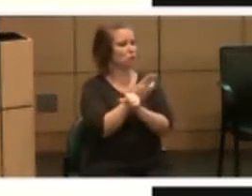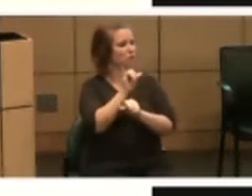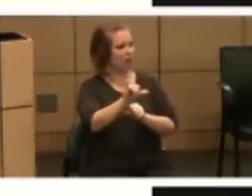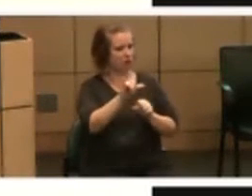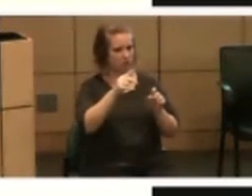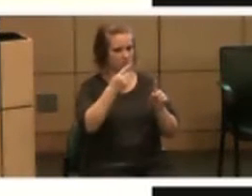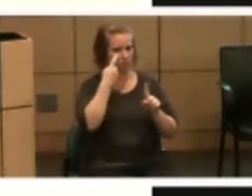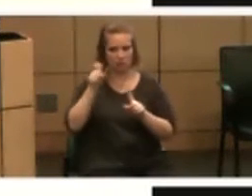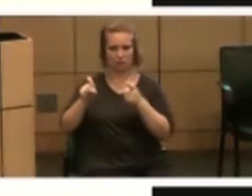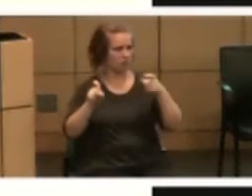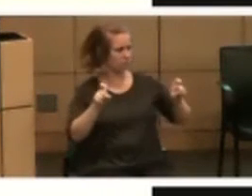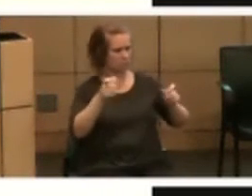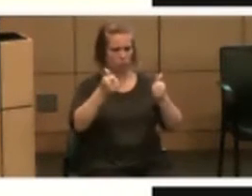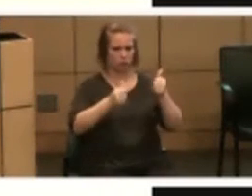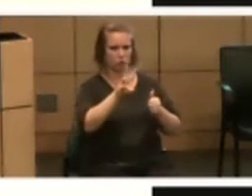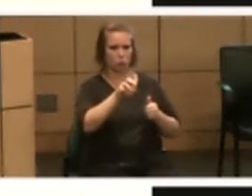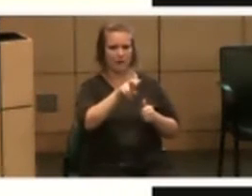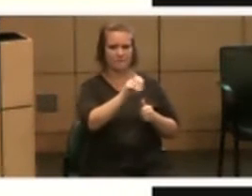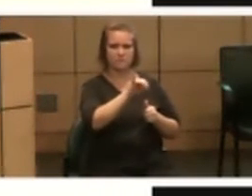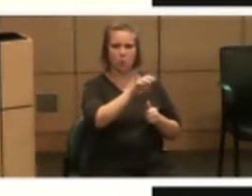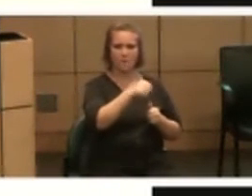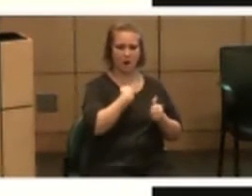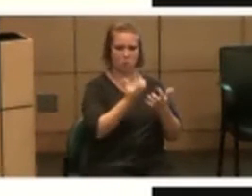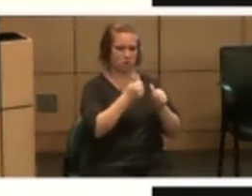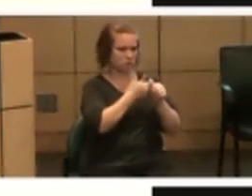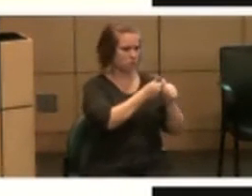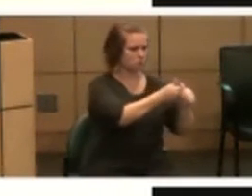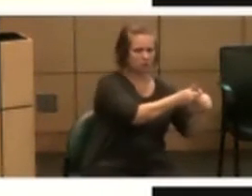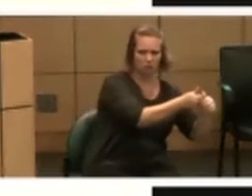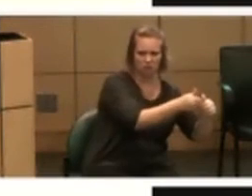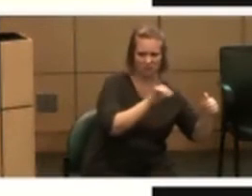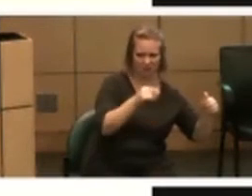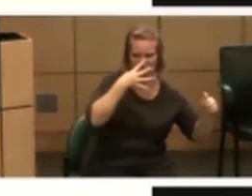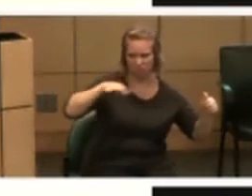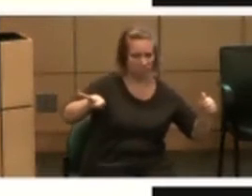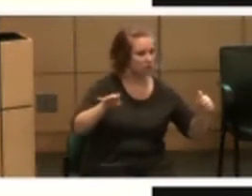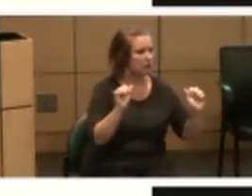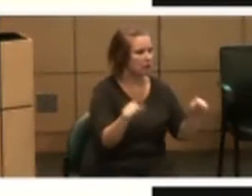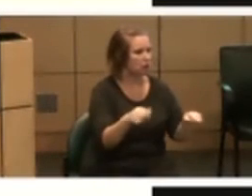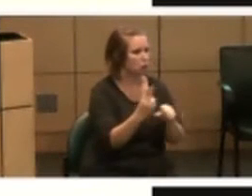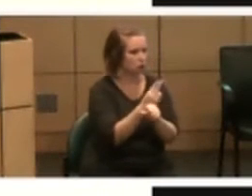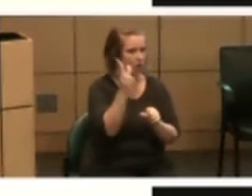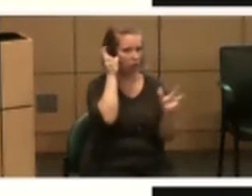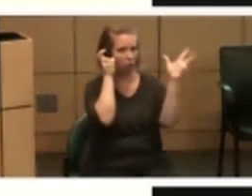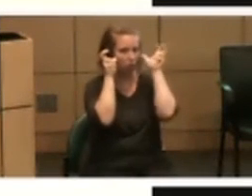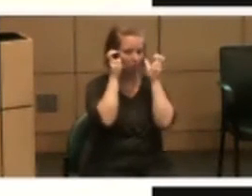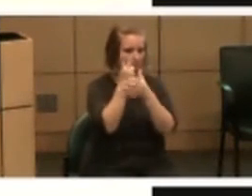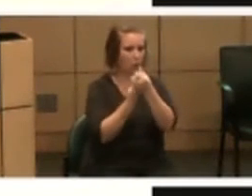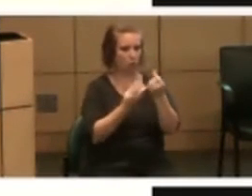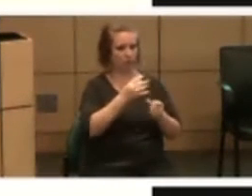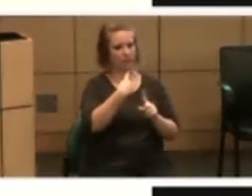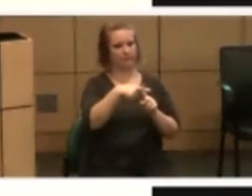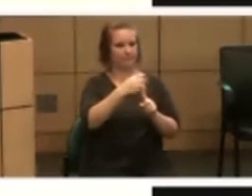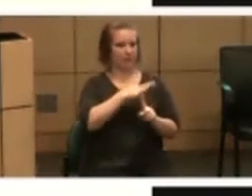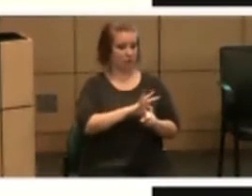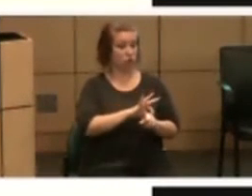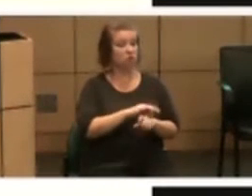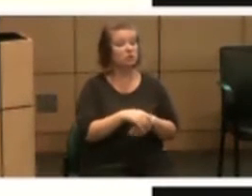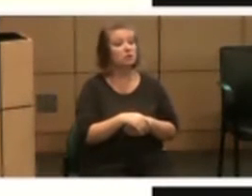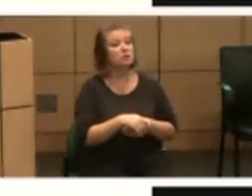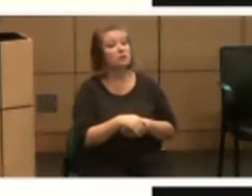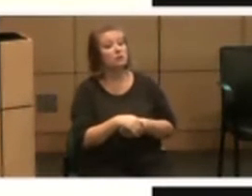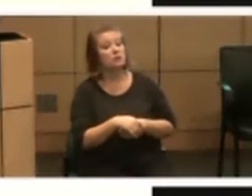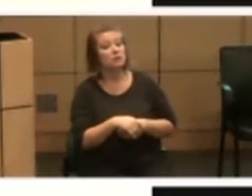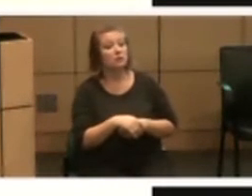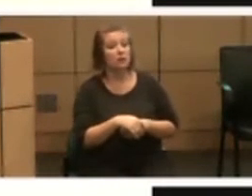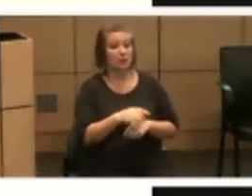waveforms reaching your ear belong to which source and which location in space. What we also know is that the magnitude of that effect or the